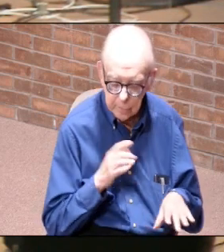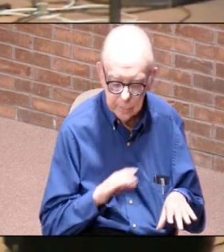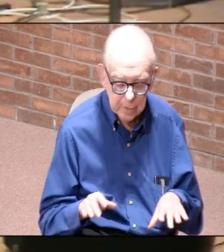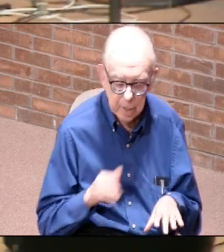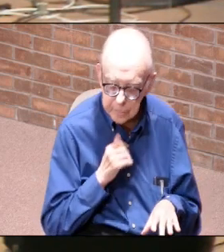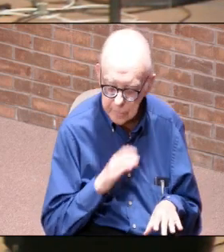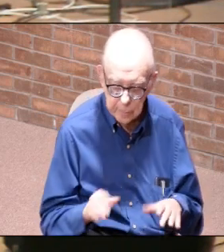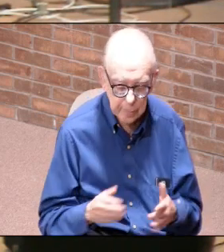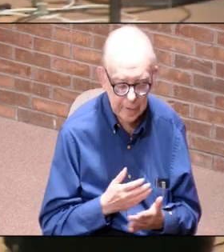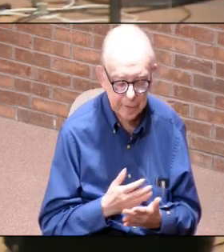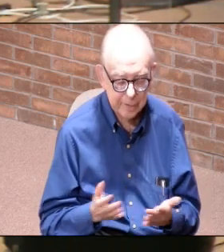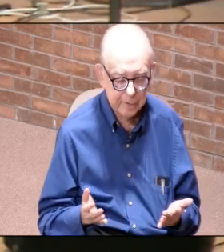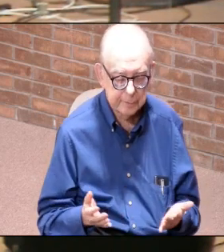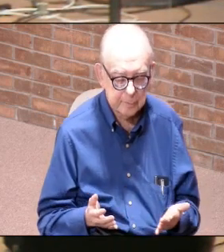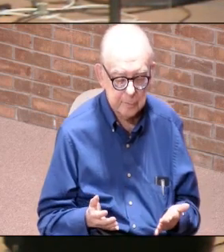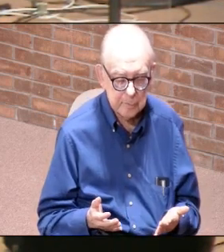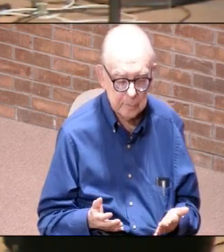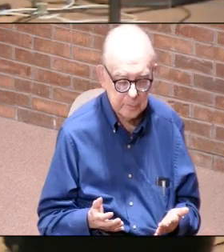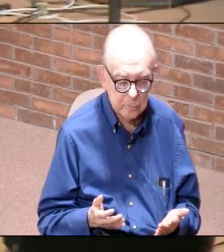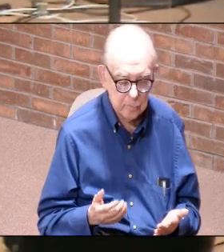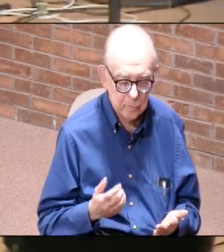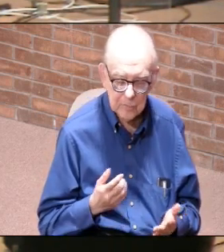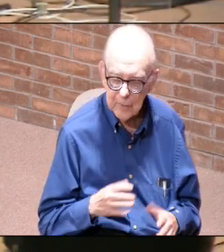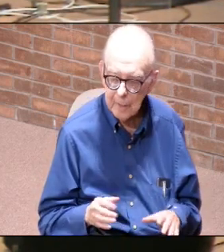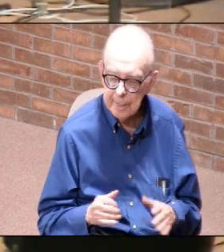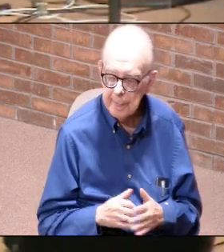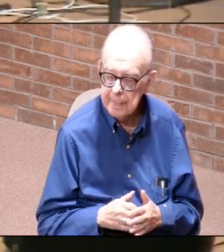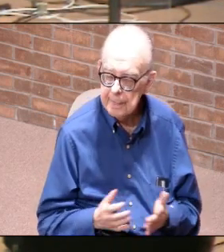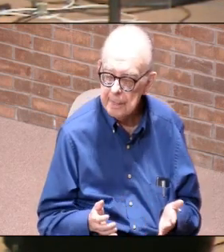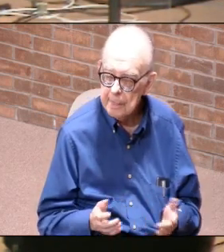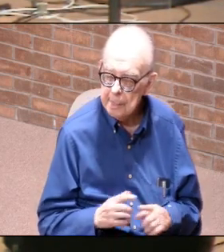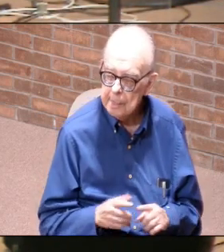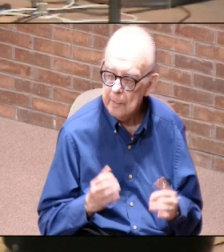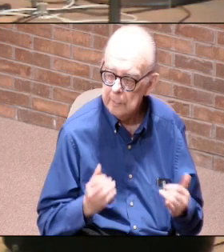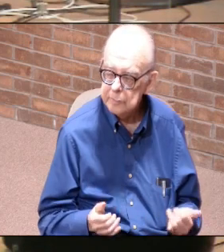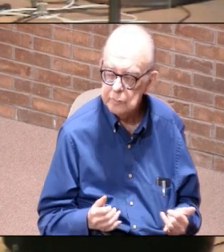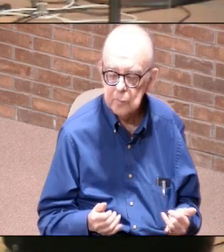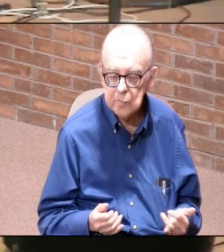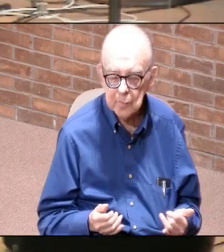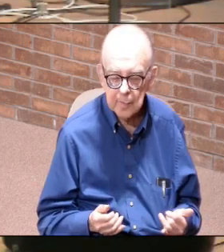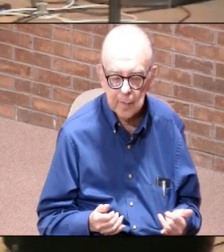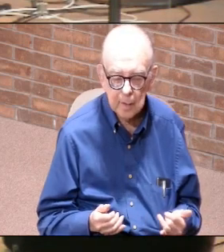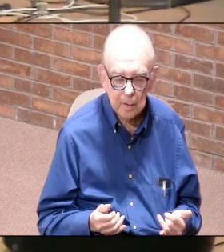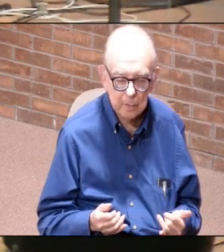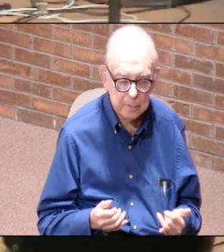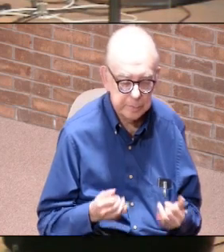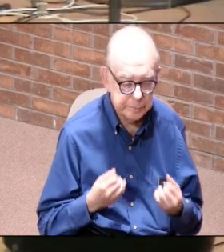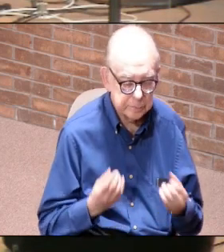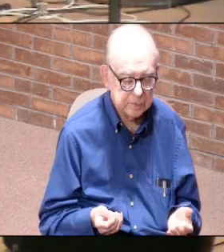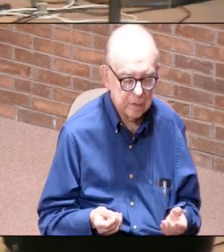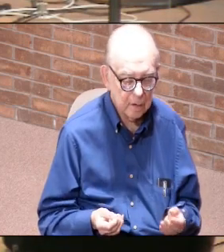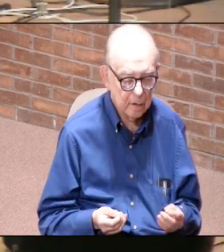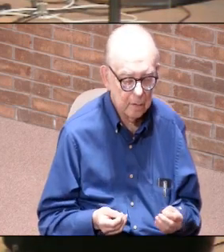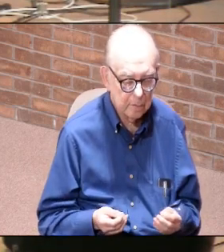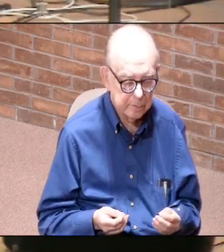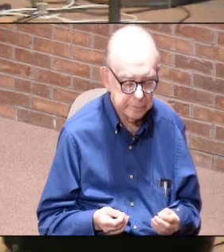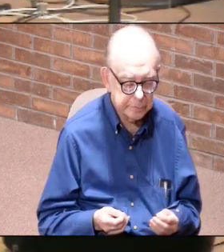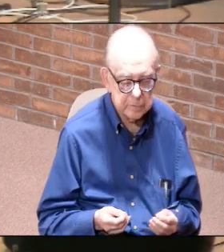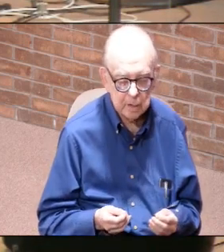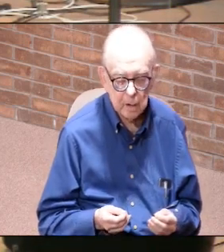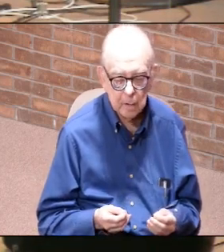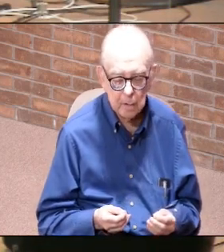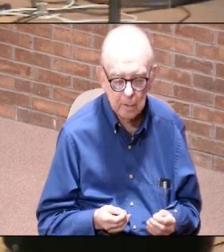things. And so you do those. But now We have a story that we're going to take,